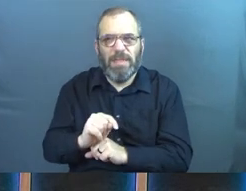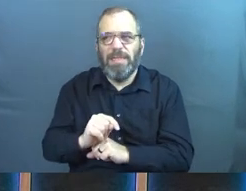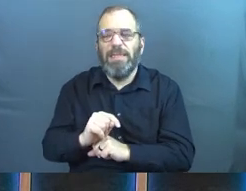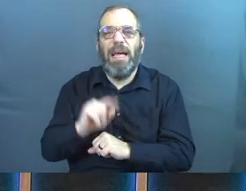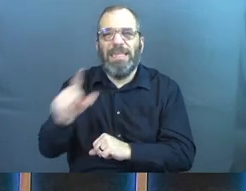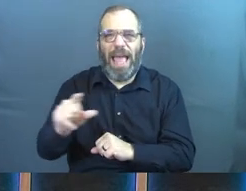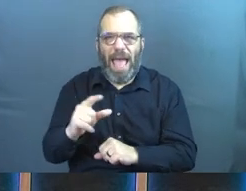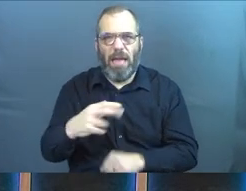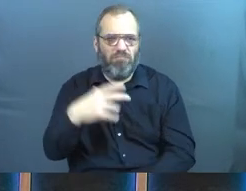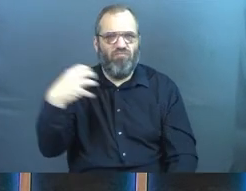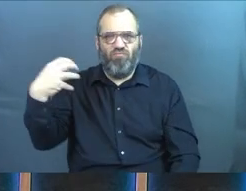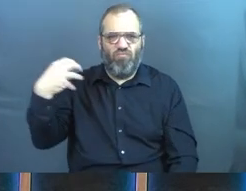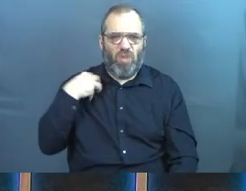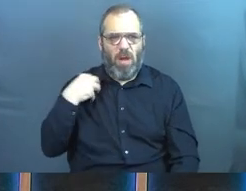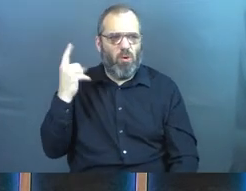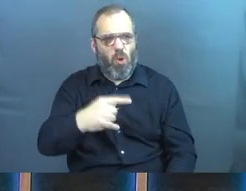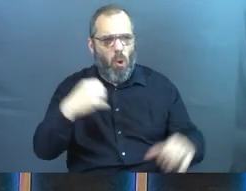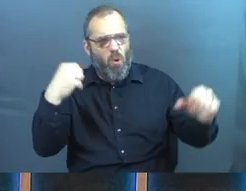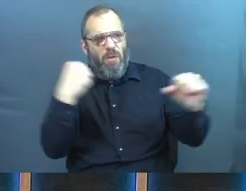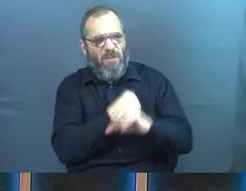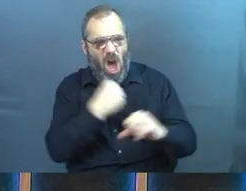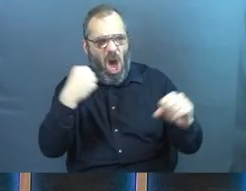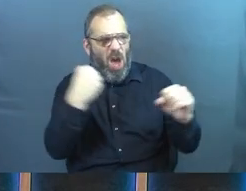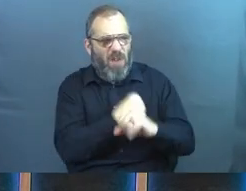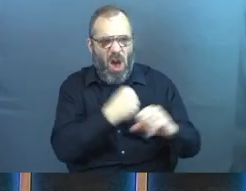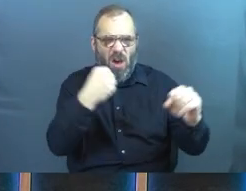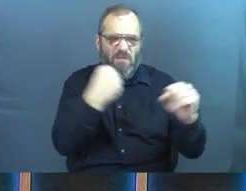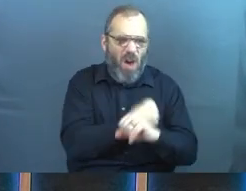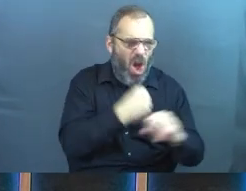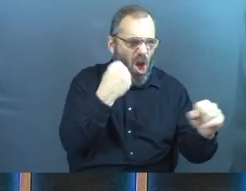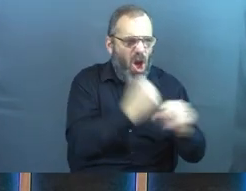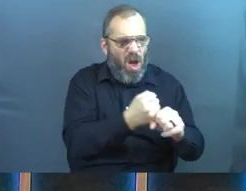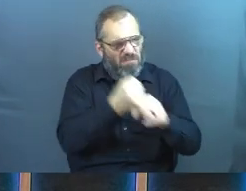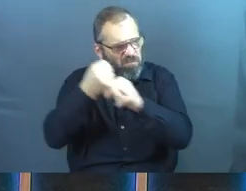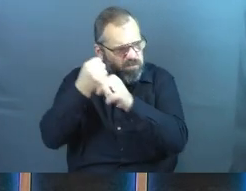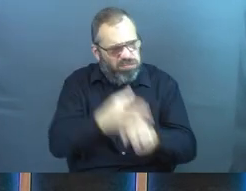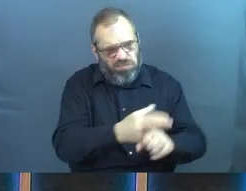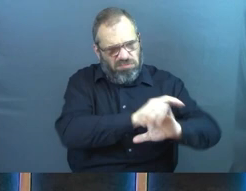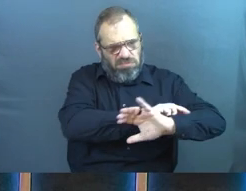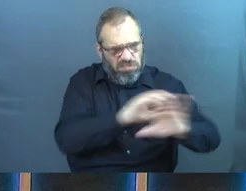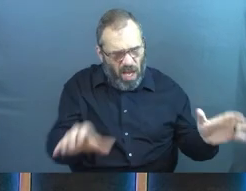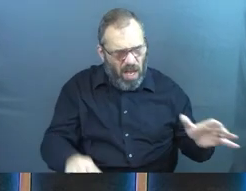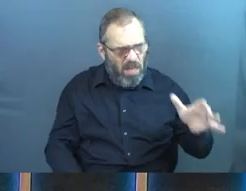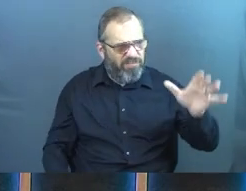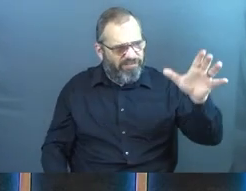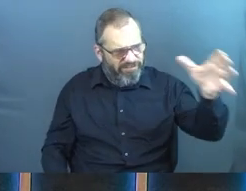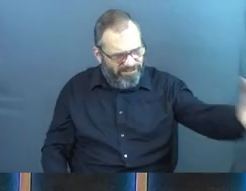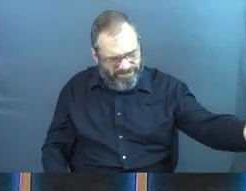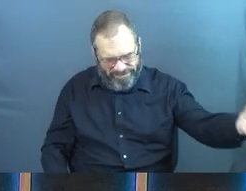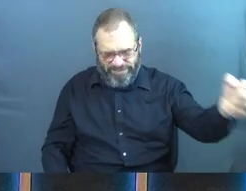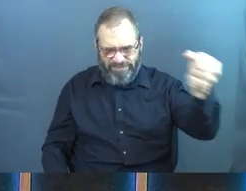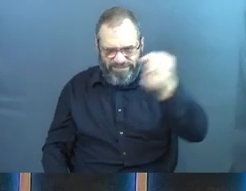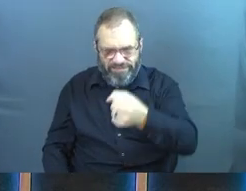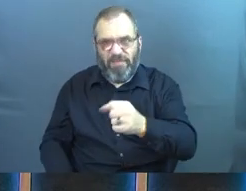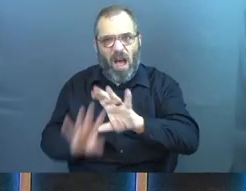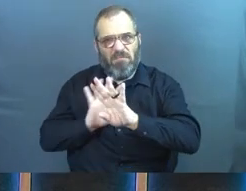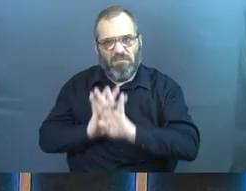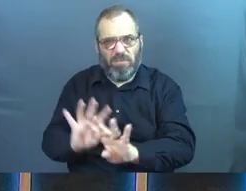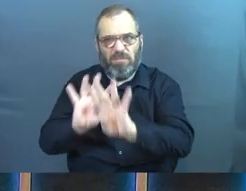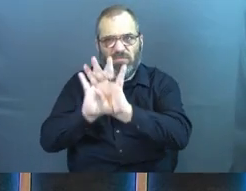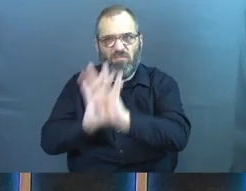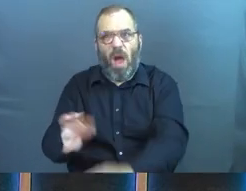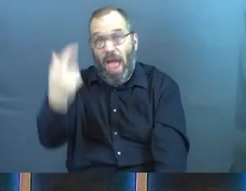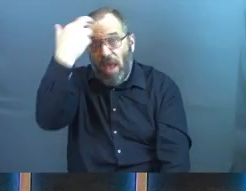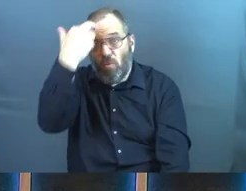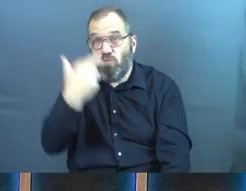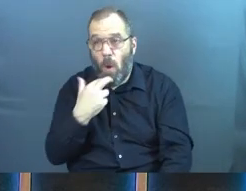Roman general who would go off and fight a foreign power, and he'd defeat the foreign power. And then he would come back and have a parade in